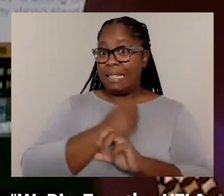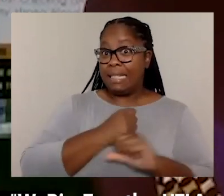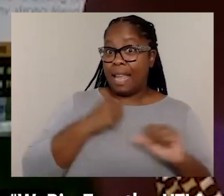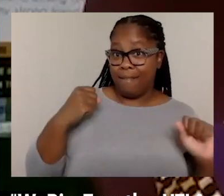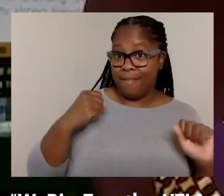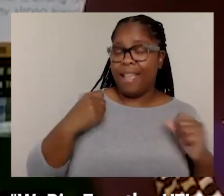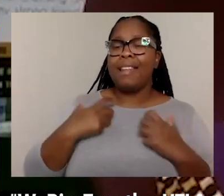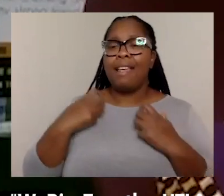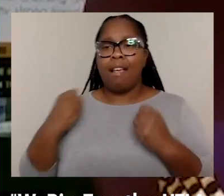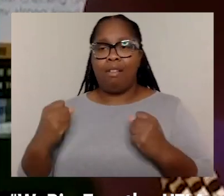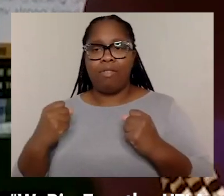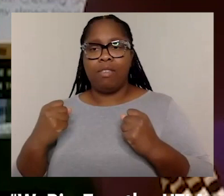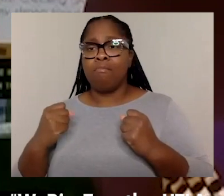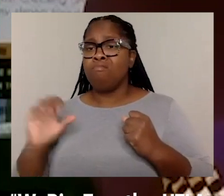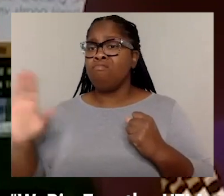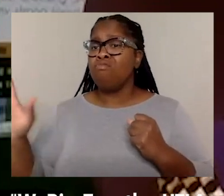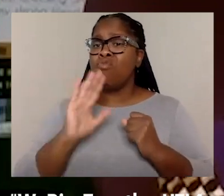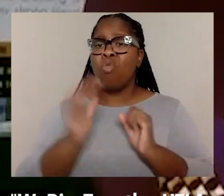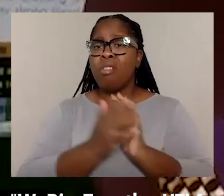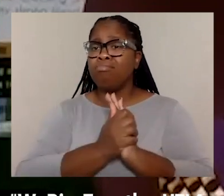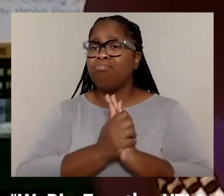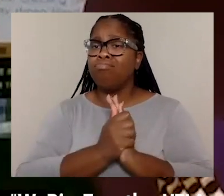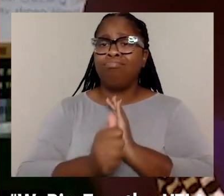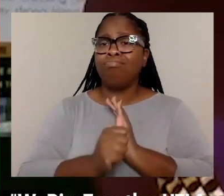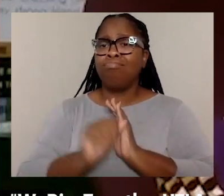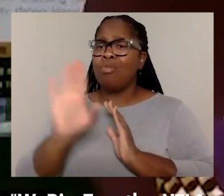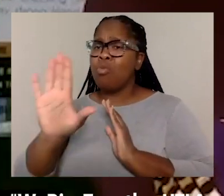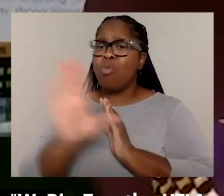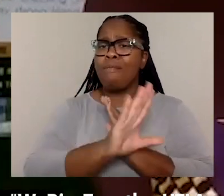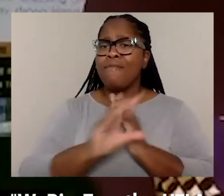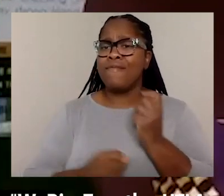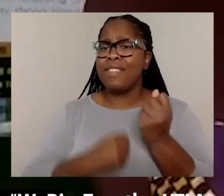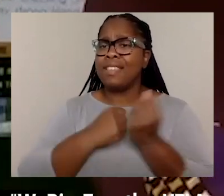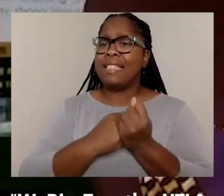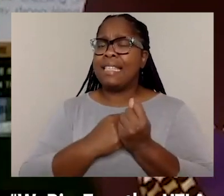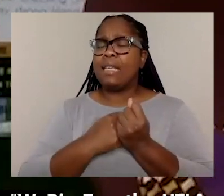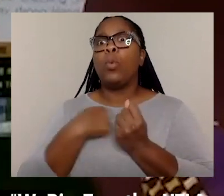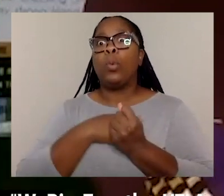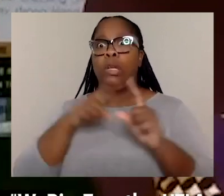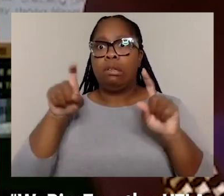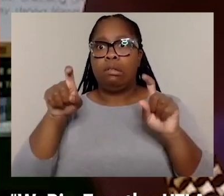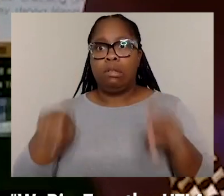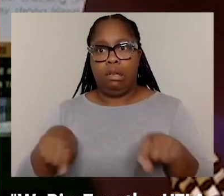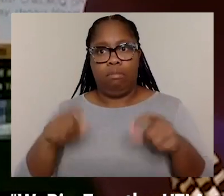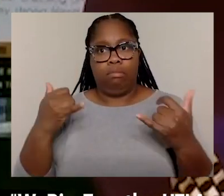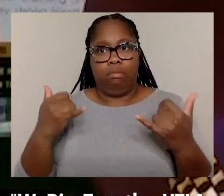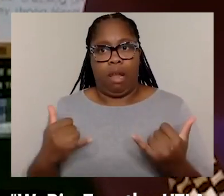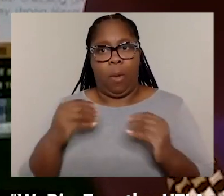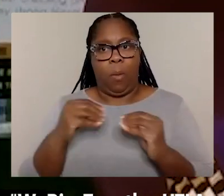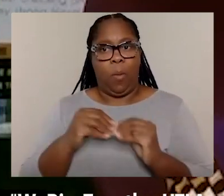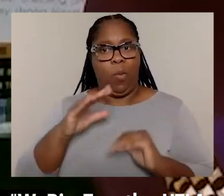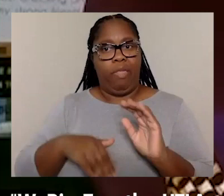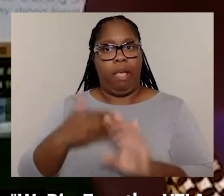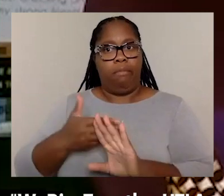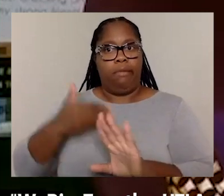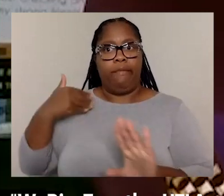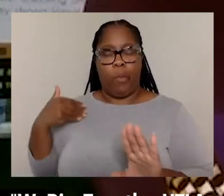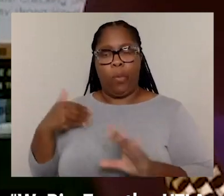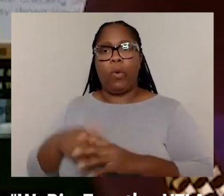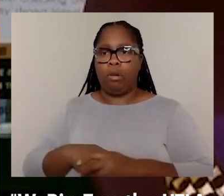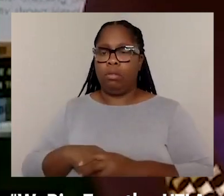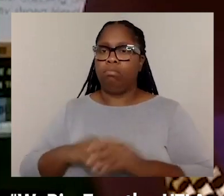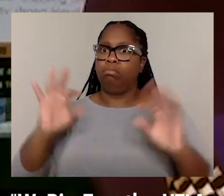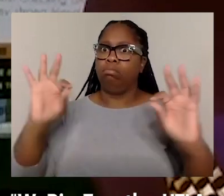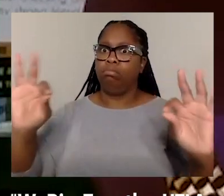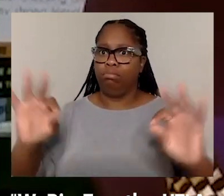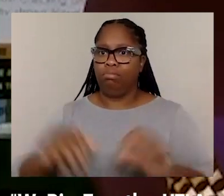healthy. Your expertise and advocacy are needed now more than ever.